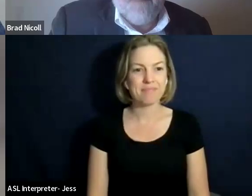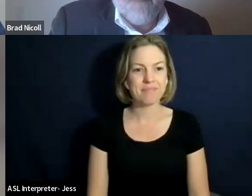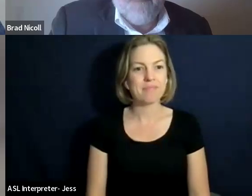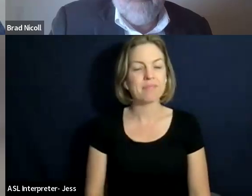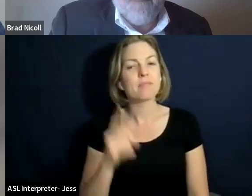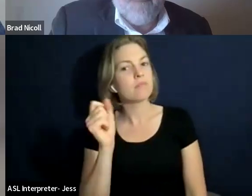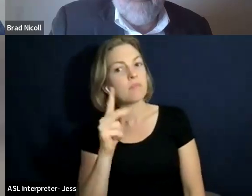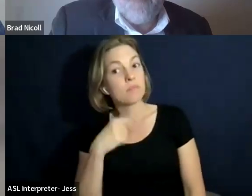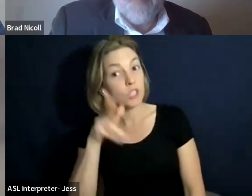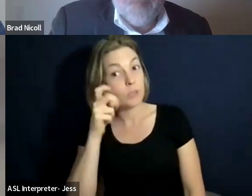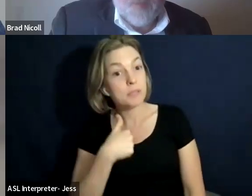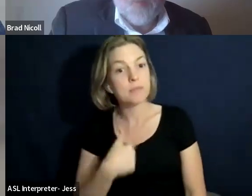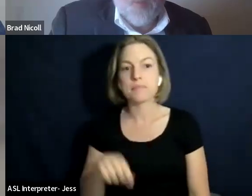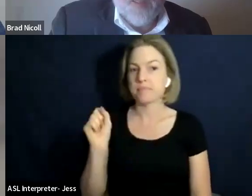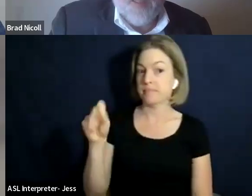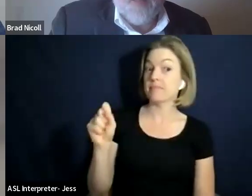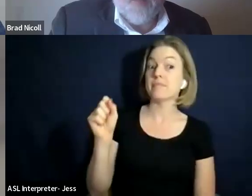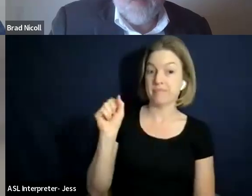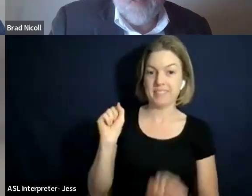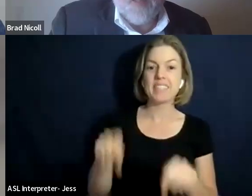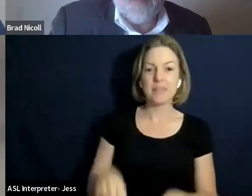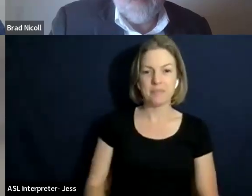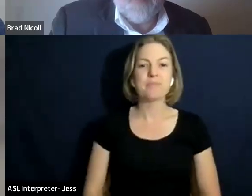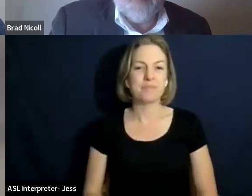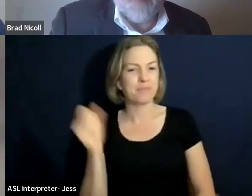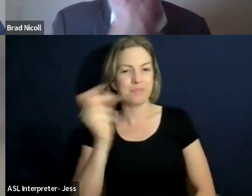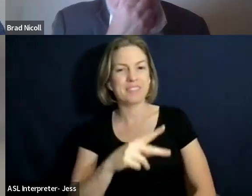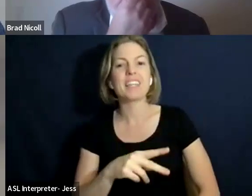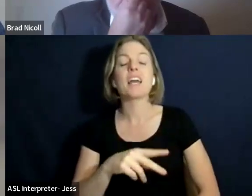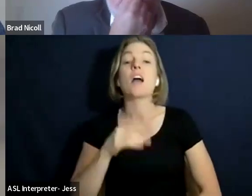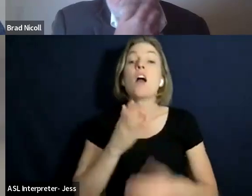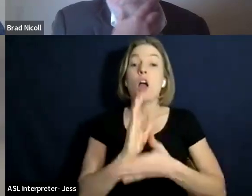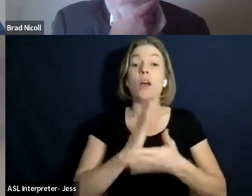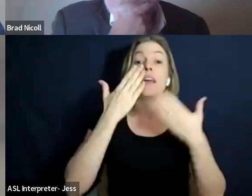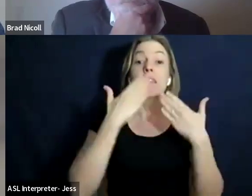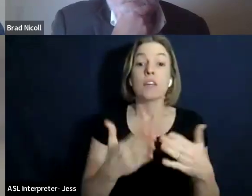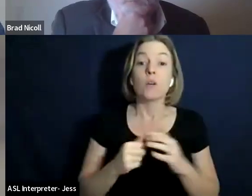Can you hear me? Yes, we can. Okay, all right. Thank